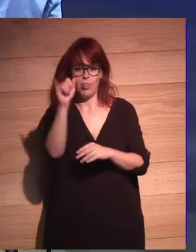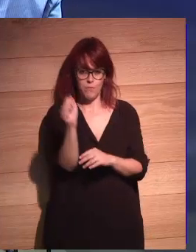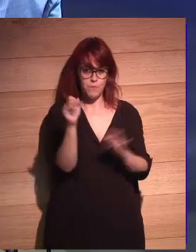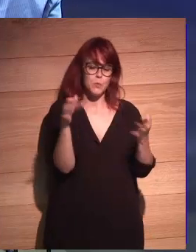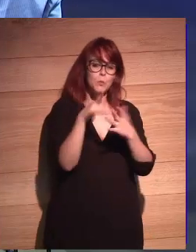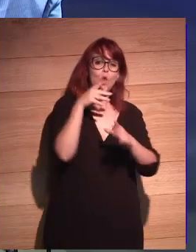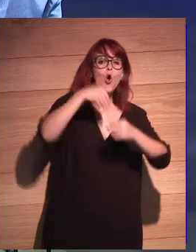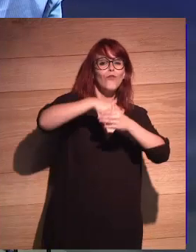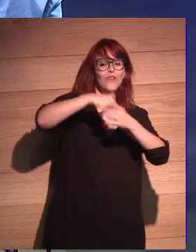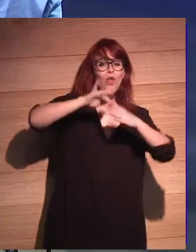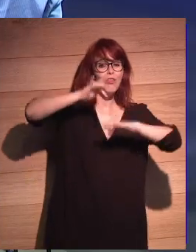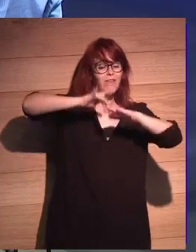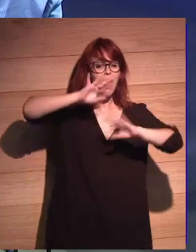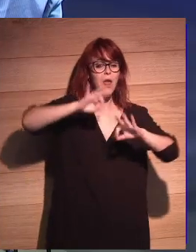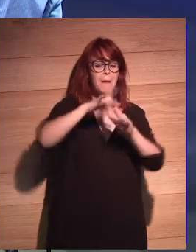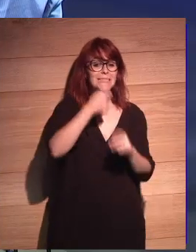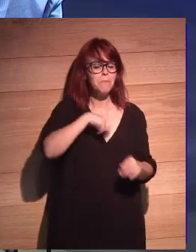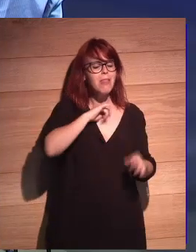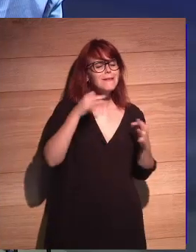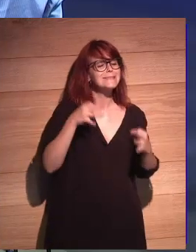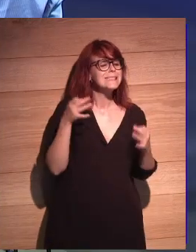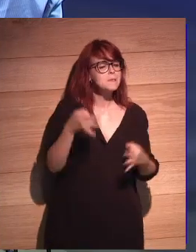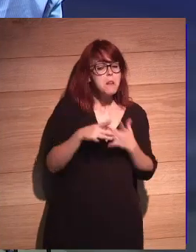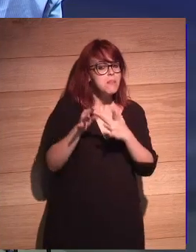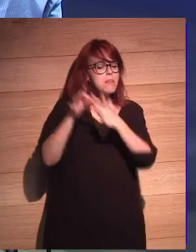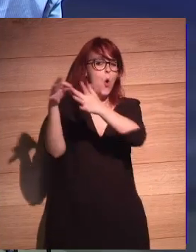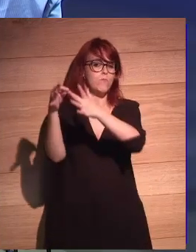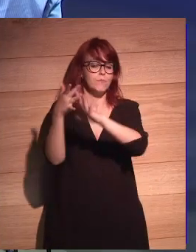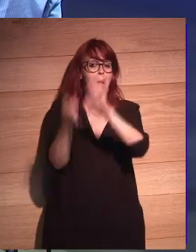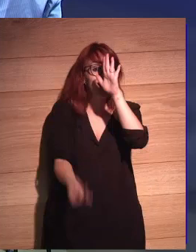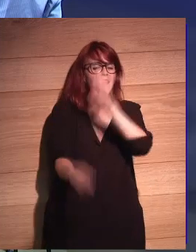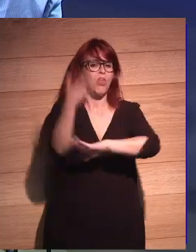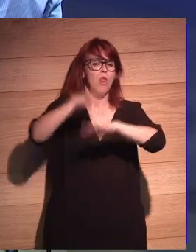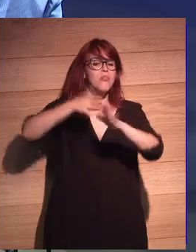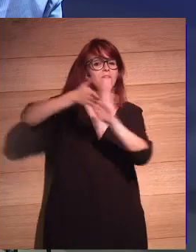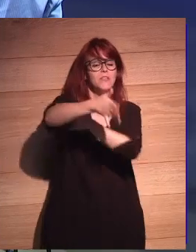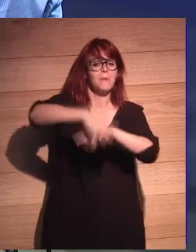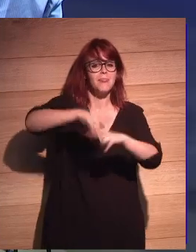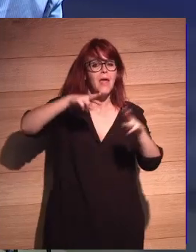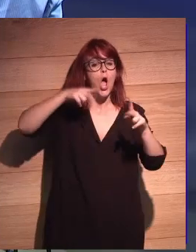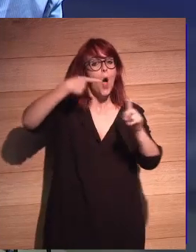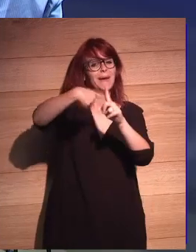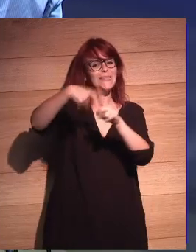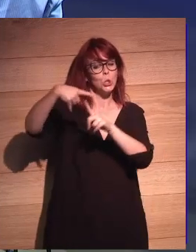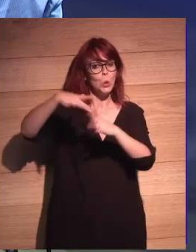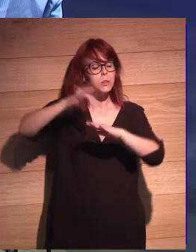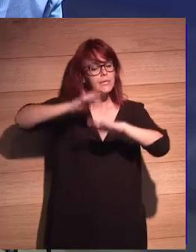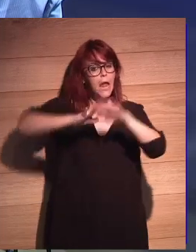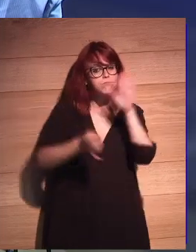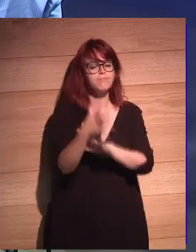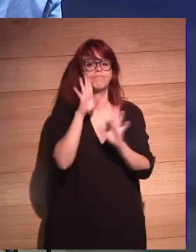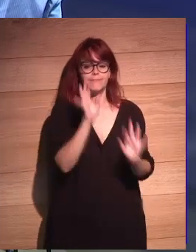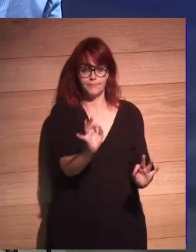world of digital contents, we've forgotten that Spain has been one of the pioneer countries in creating and defining the